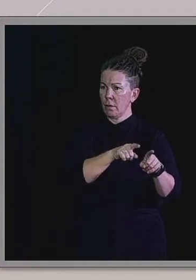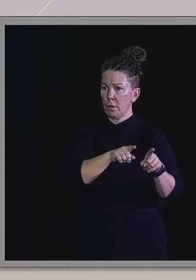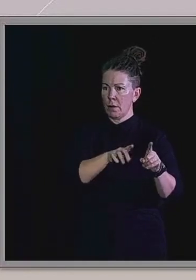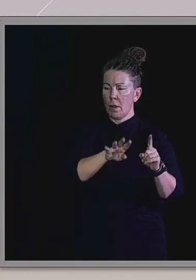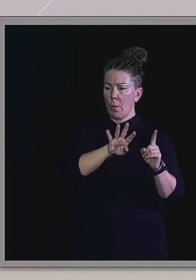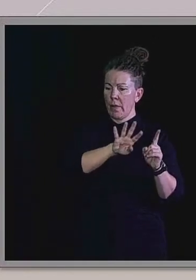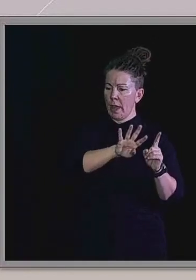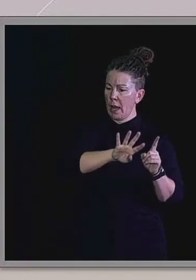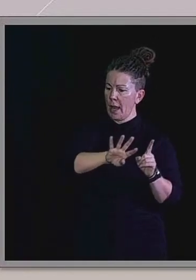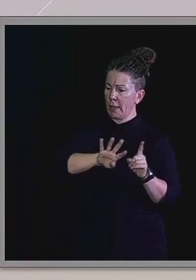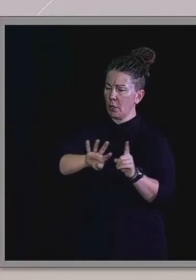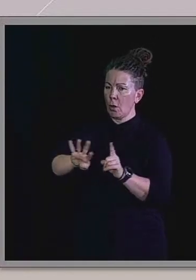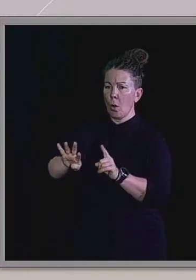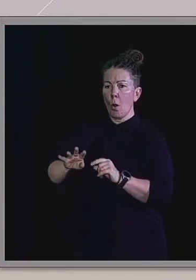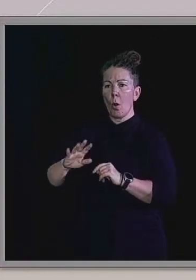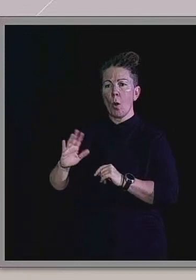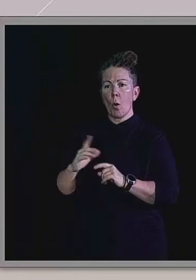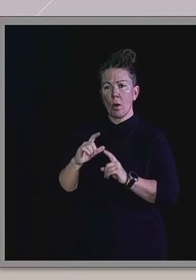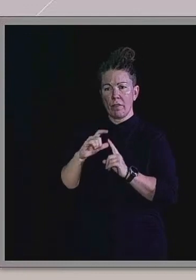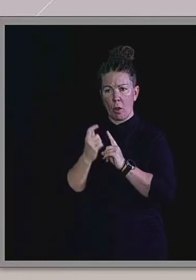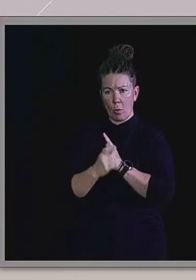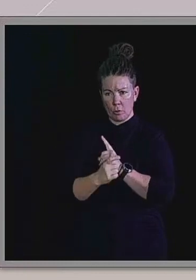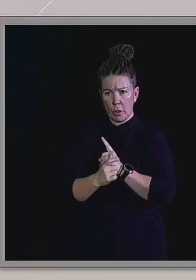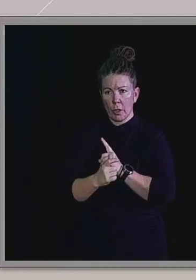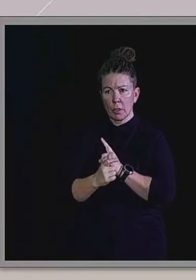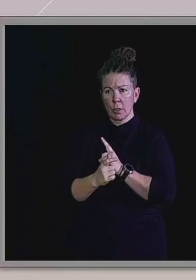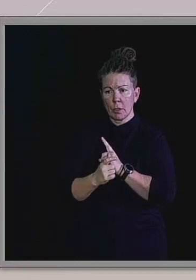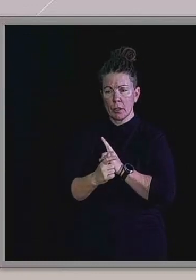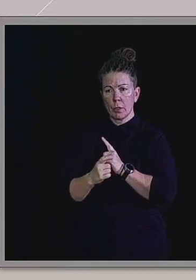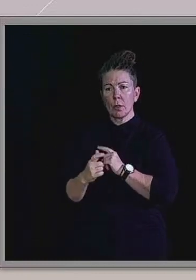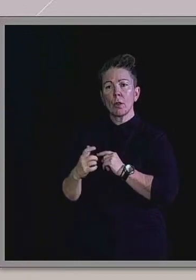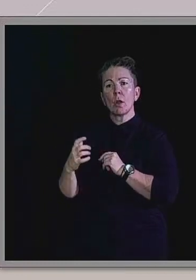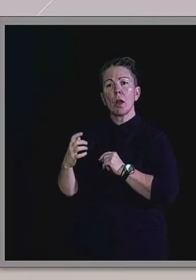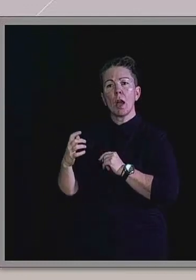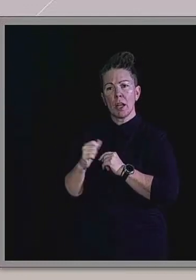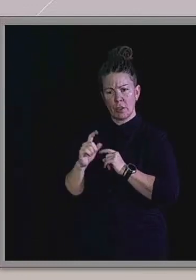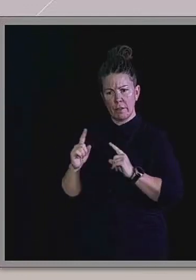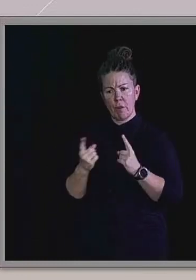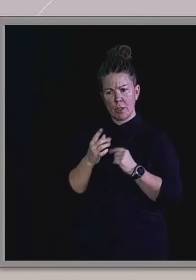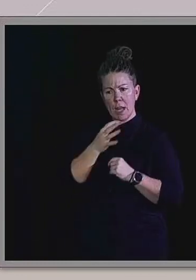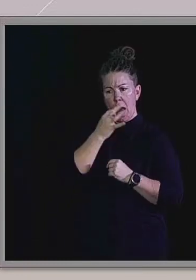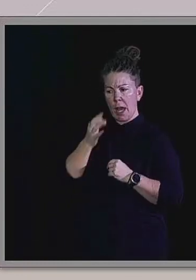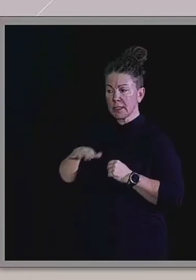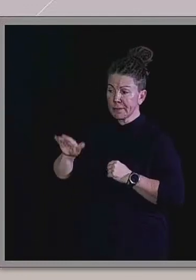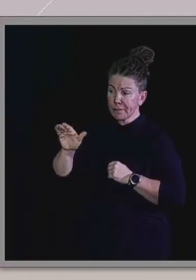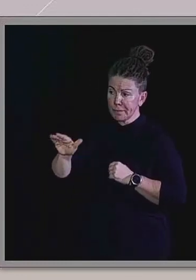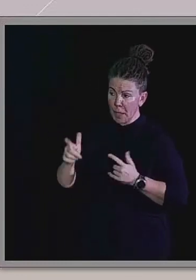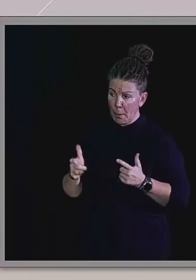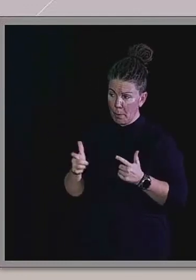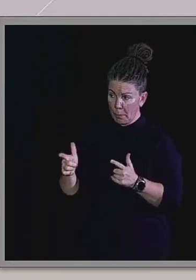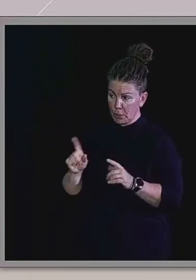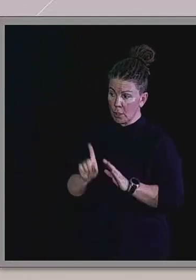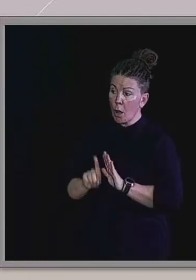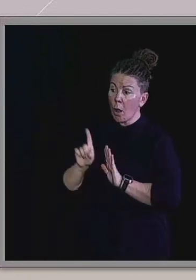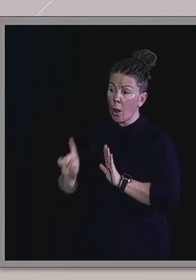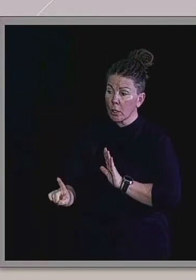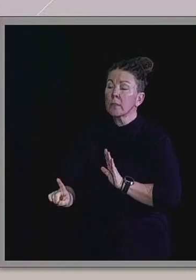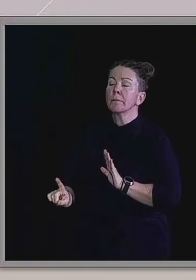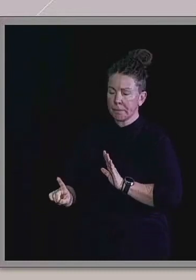the Yindjibarndi culture, that they had to first and foremost ask permission before entering into other people's